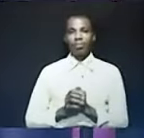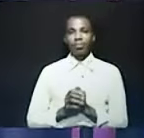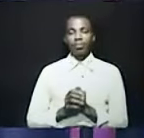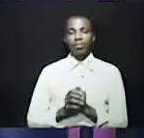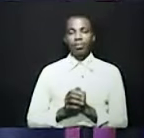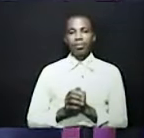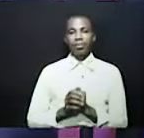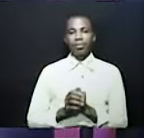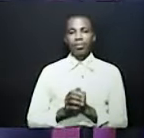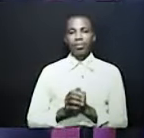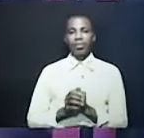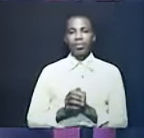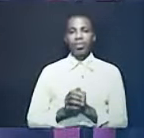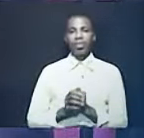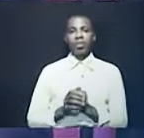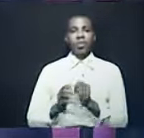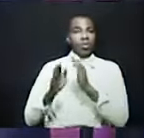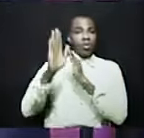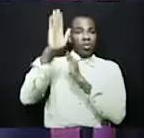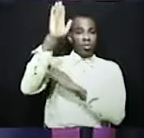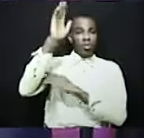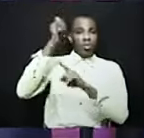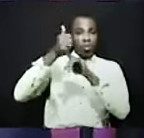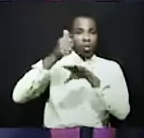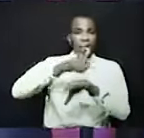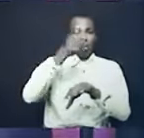God ordained marriage for humanity.